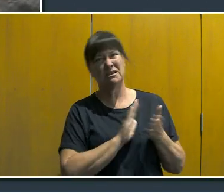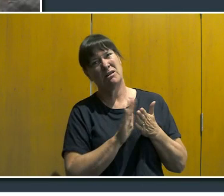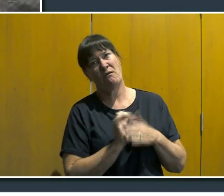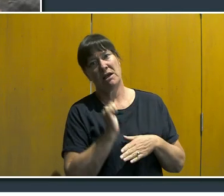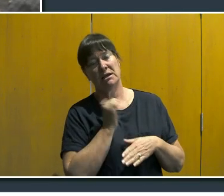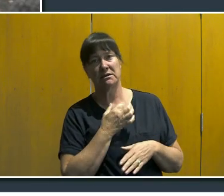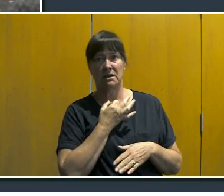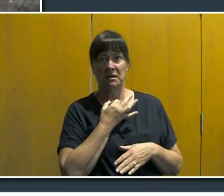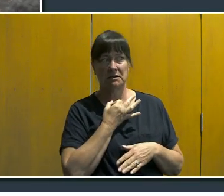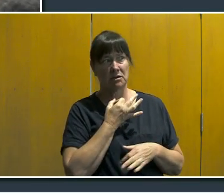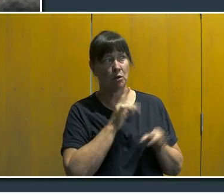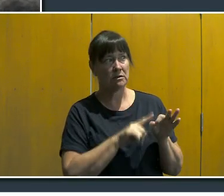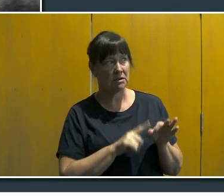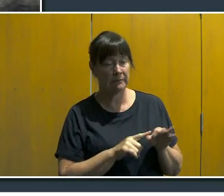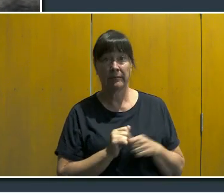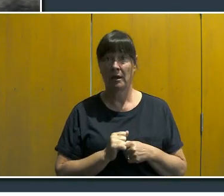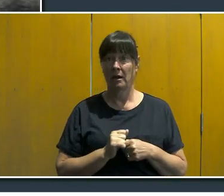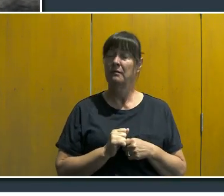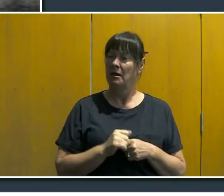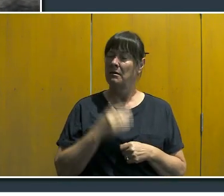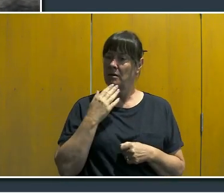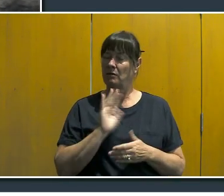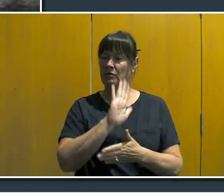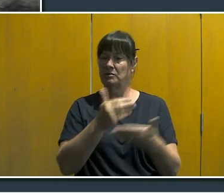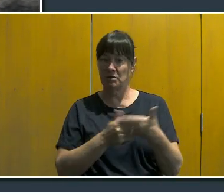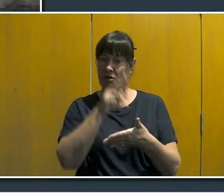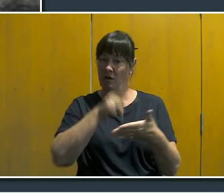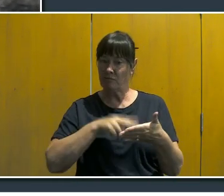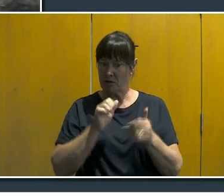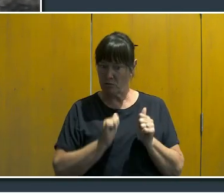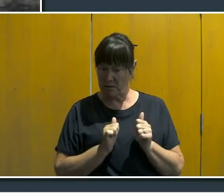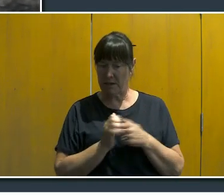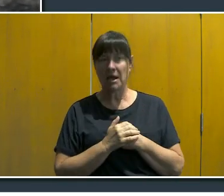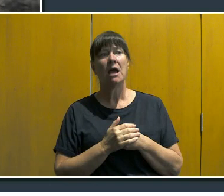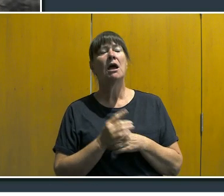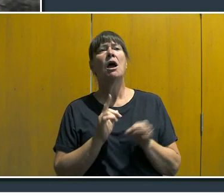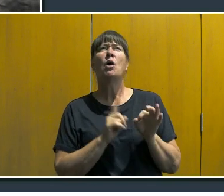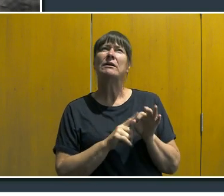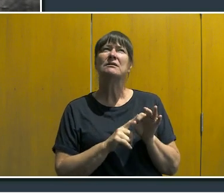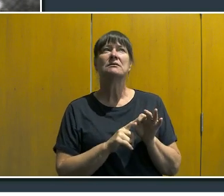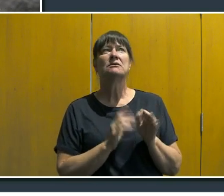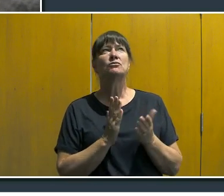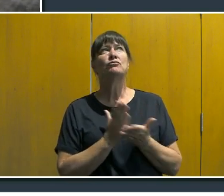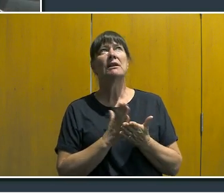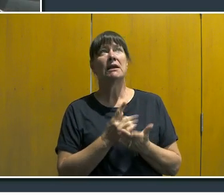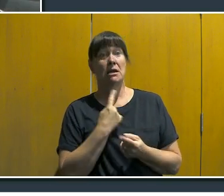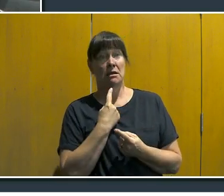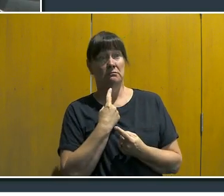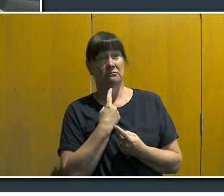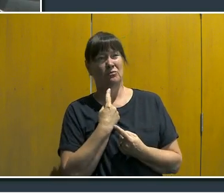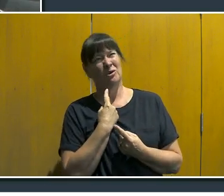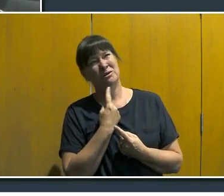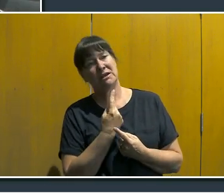your submission. I had read it, and I suppose in terms of questions, I would make the comment that our role is really to listen in these